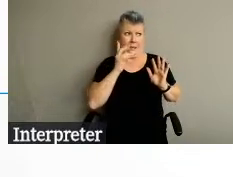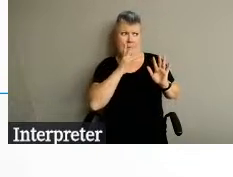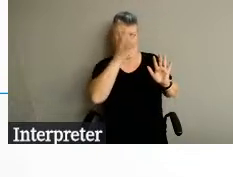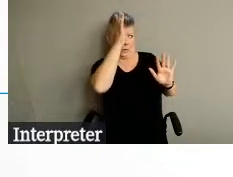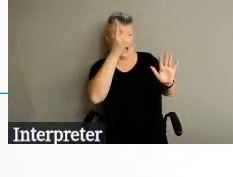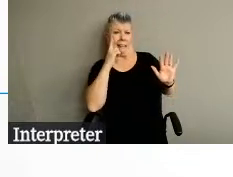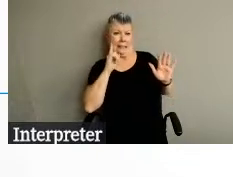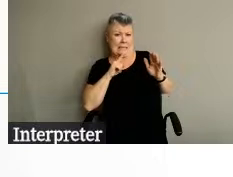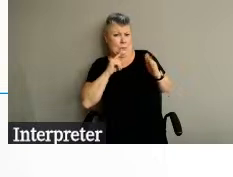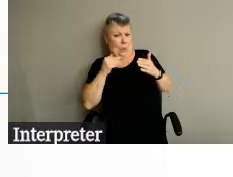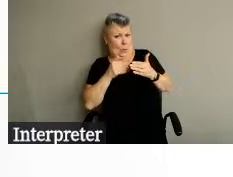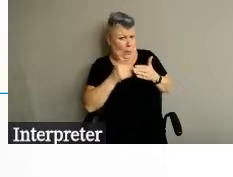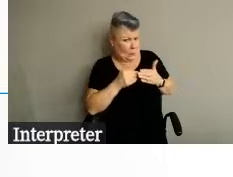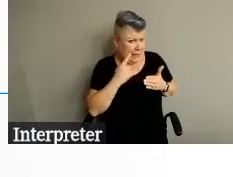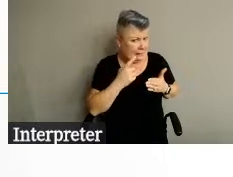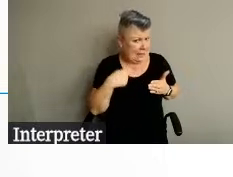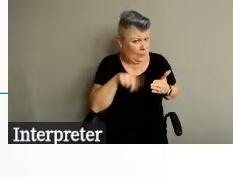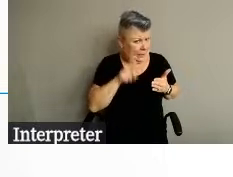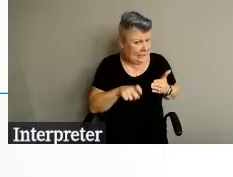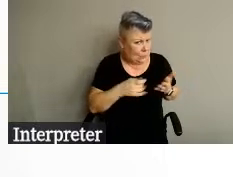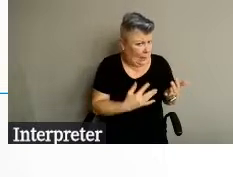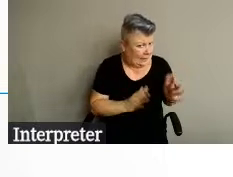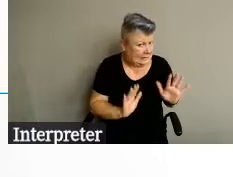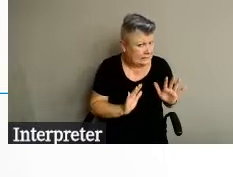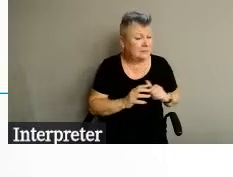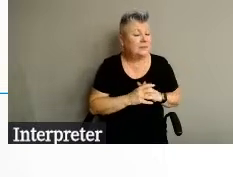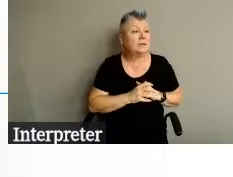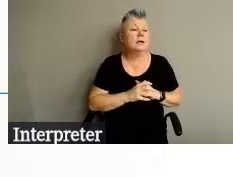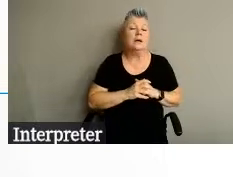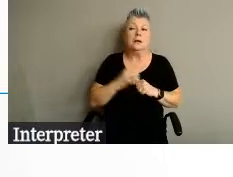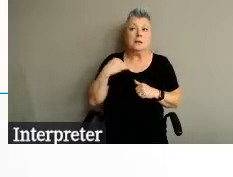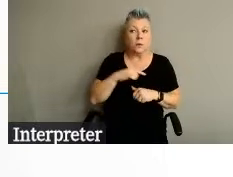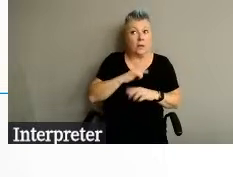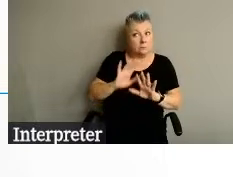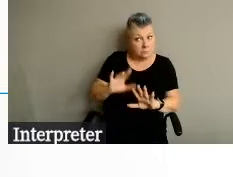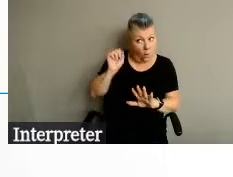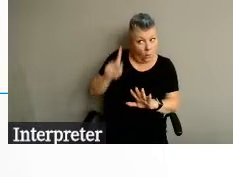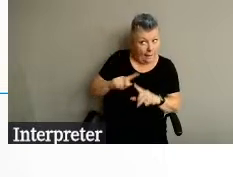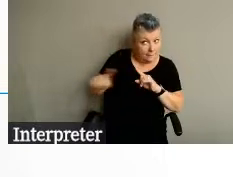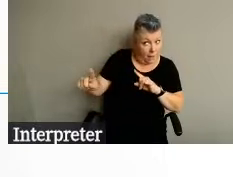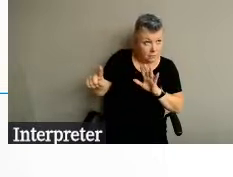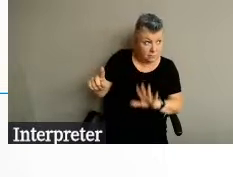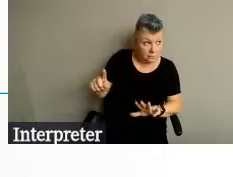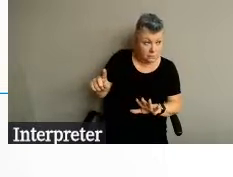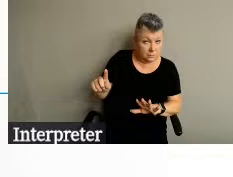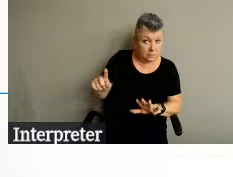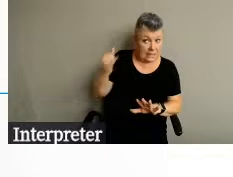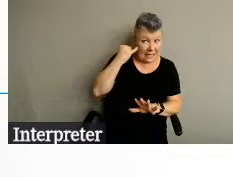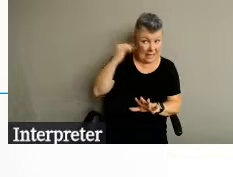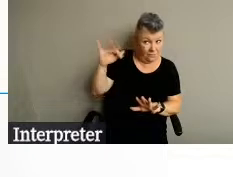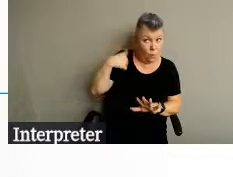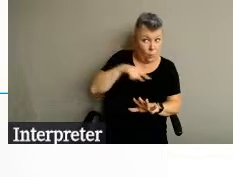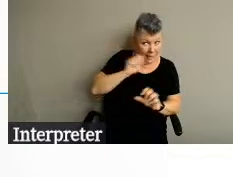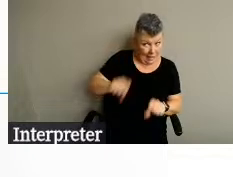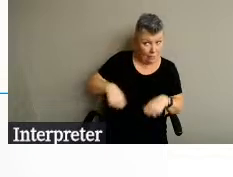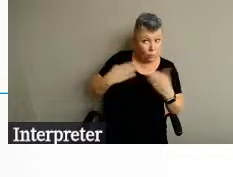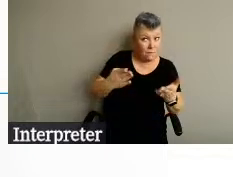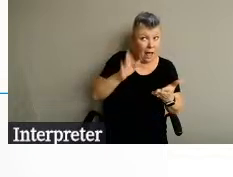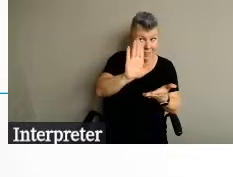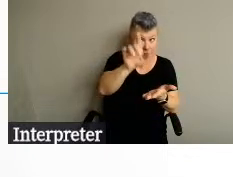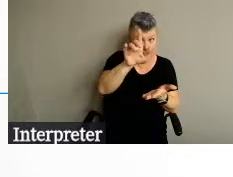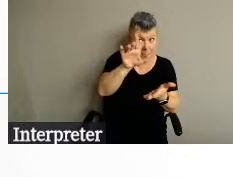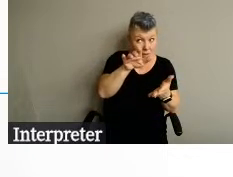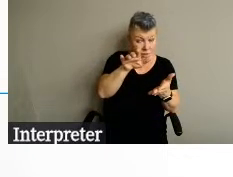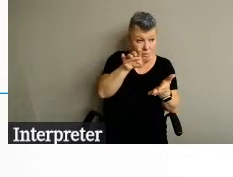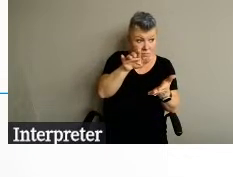he's so close, I think we need to wait. And then we're like, okay, but if they could provide what we need in kindergarten, that's how we will proceed.